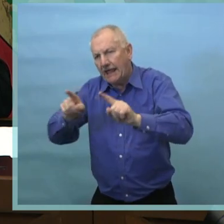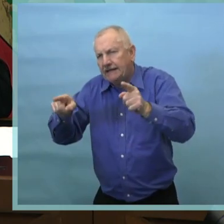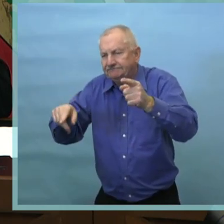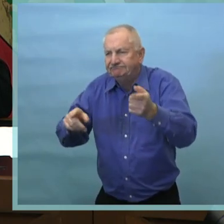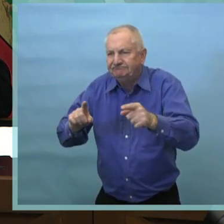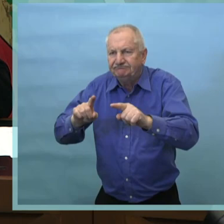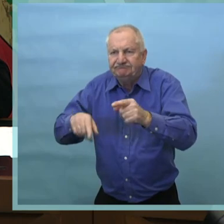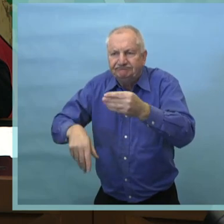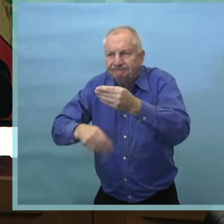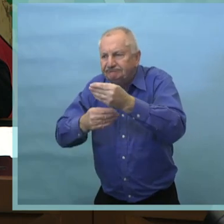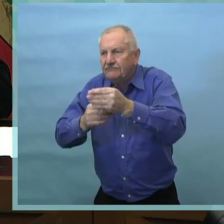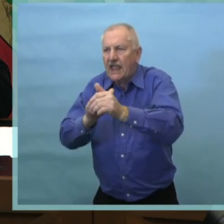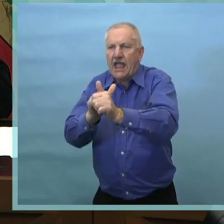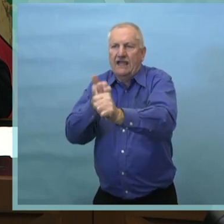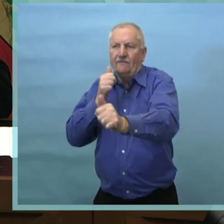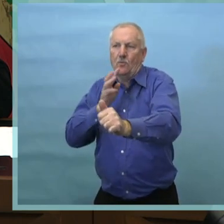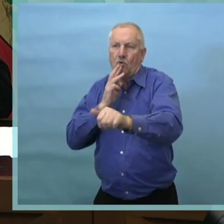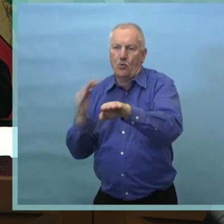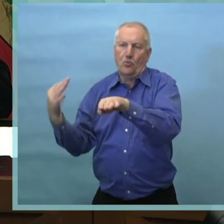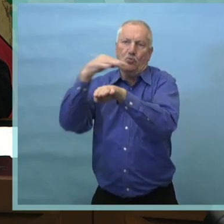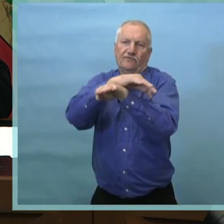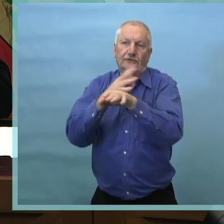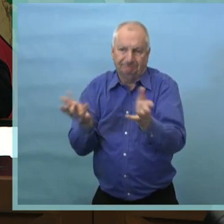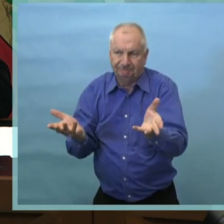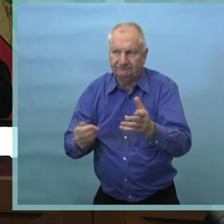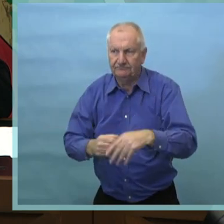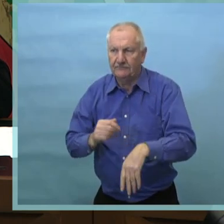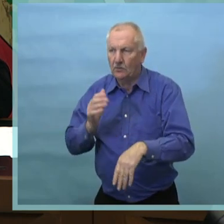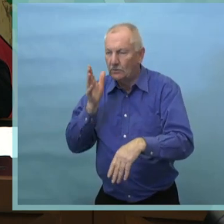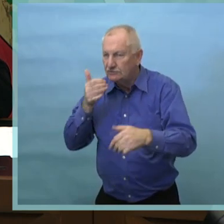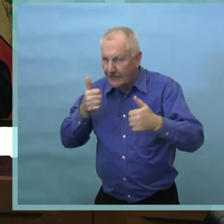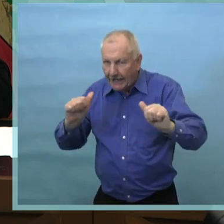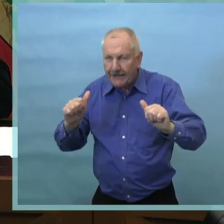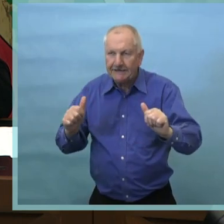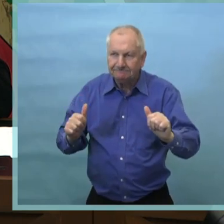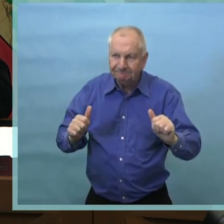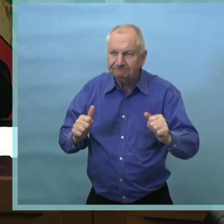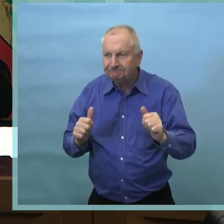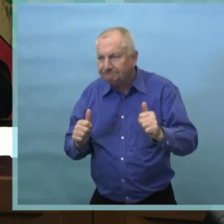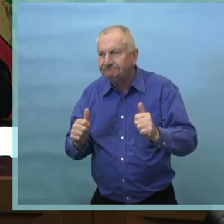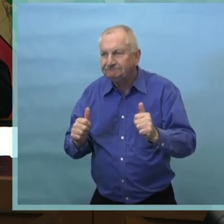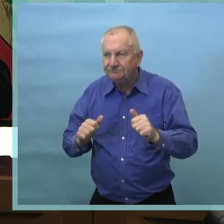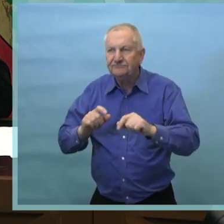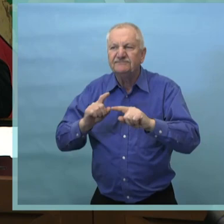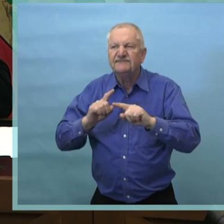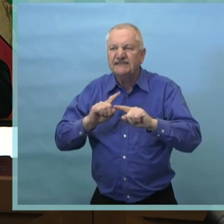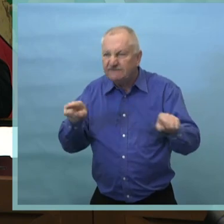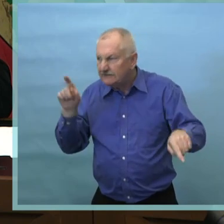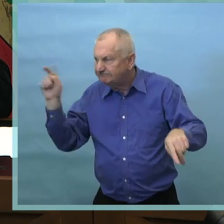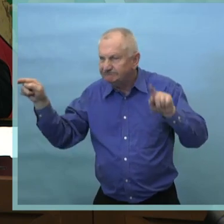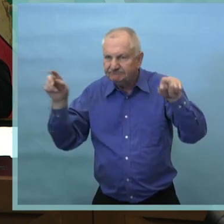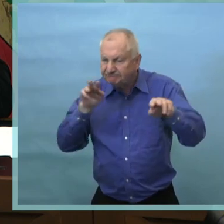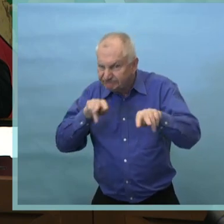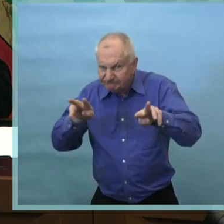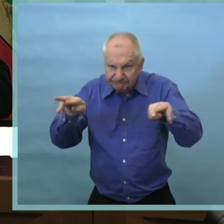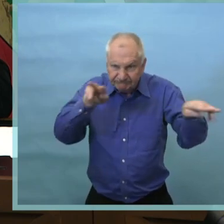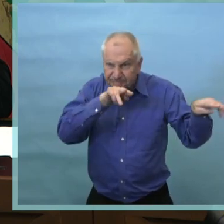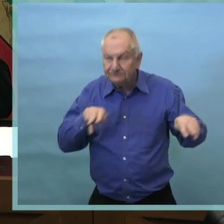we're going to look at trying to do a secondary or different approach to not just